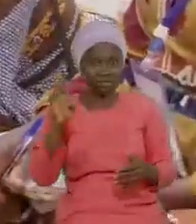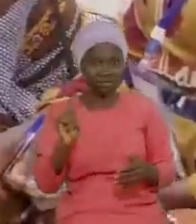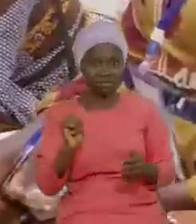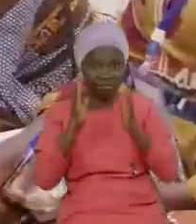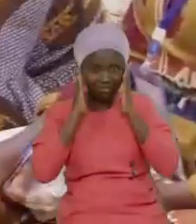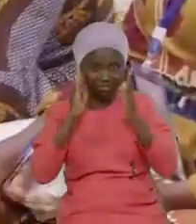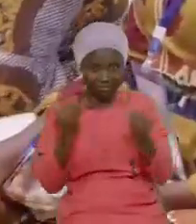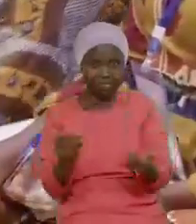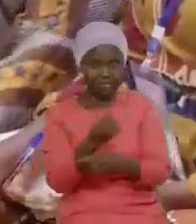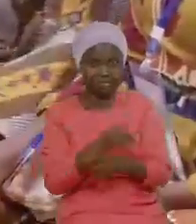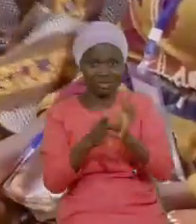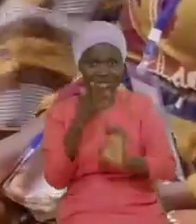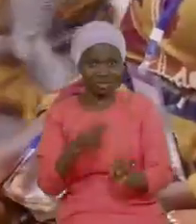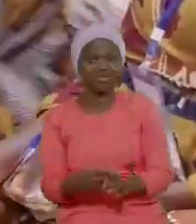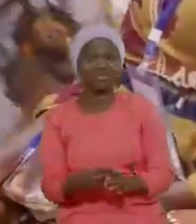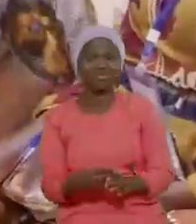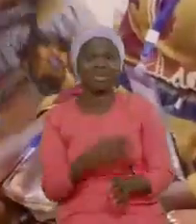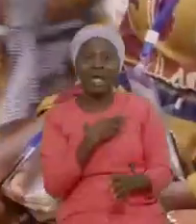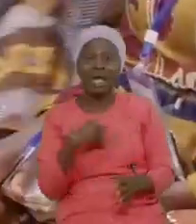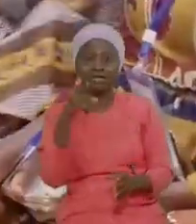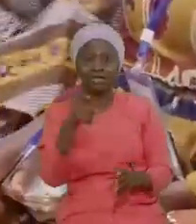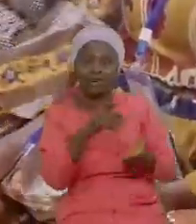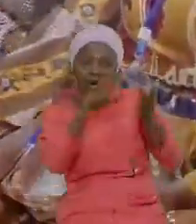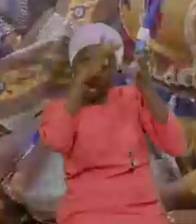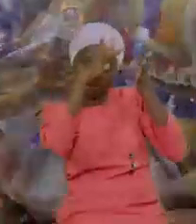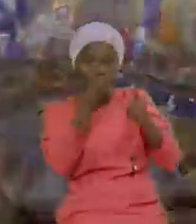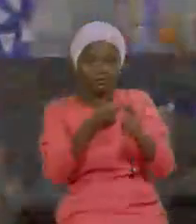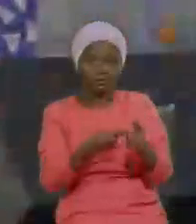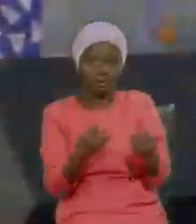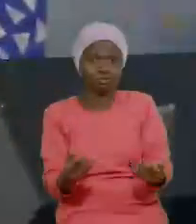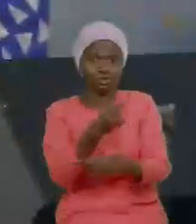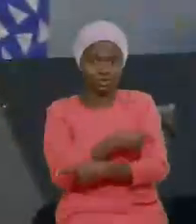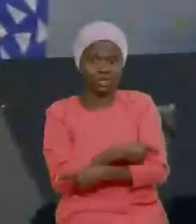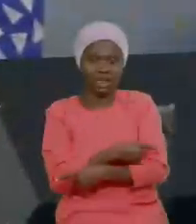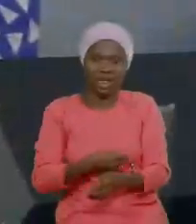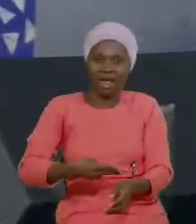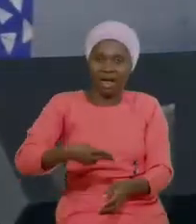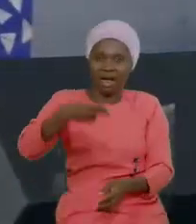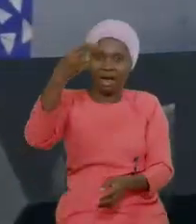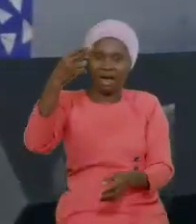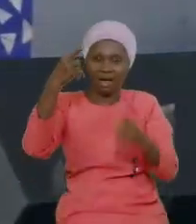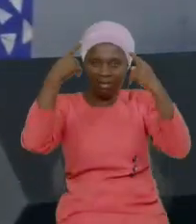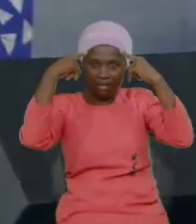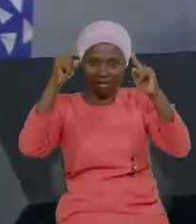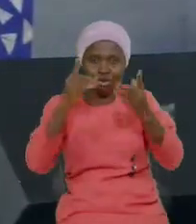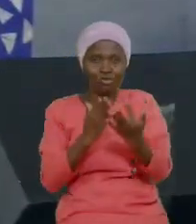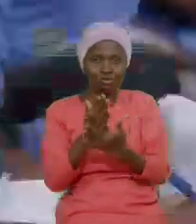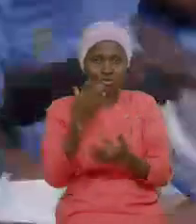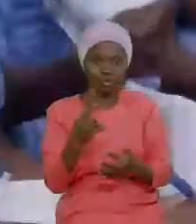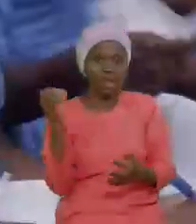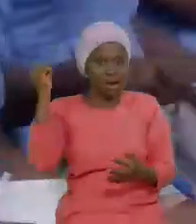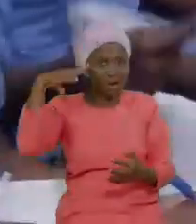And you expect from today high achievement through the grace of